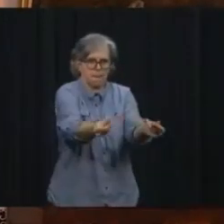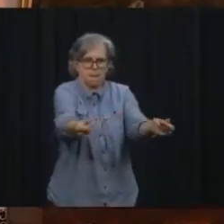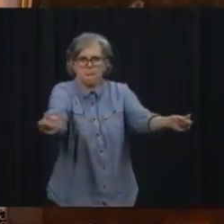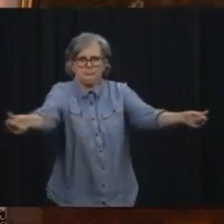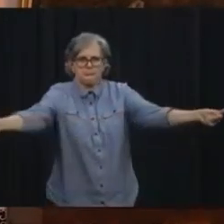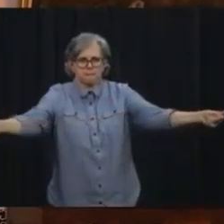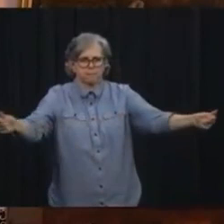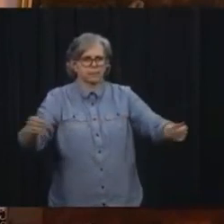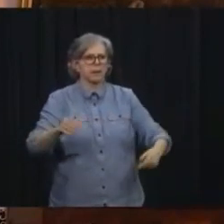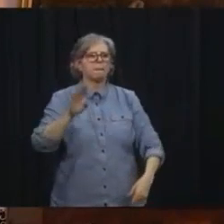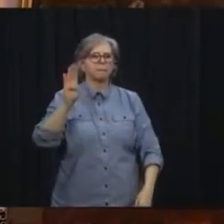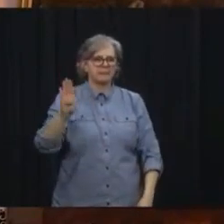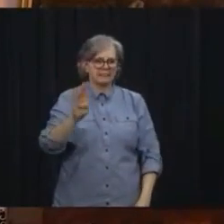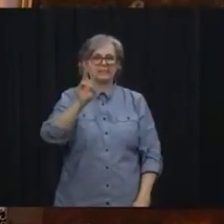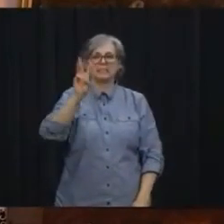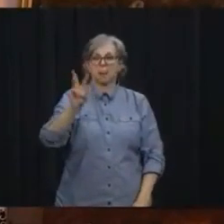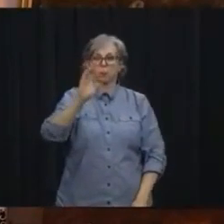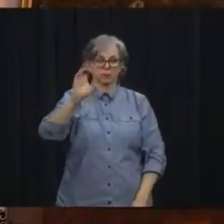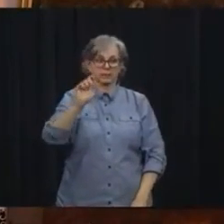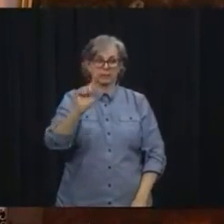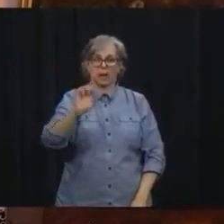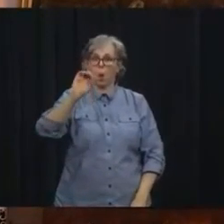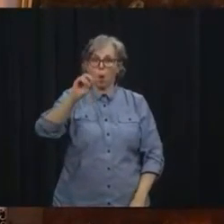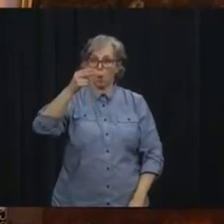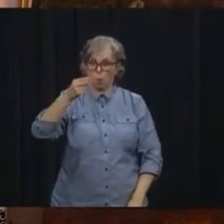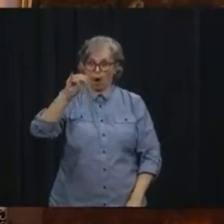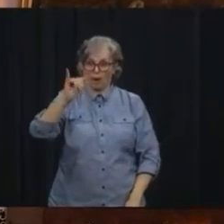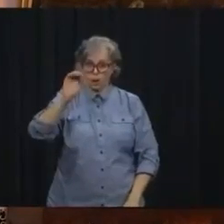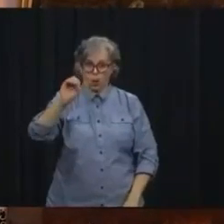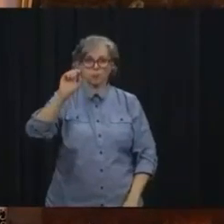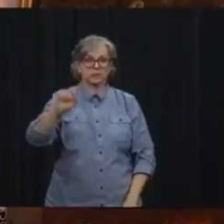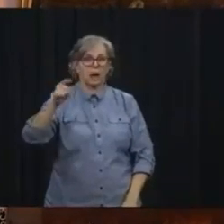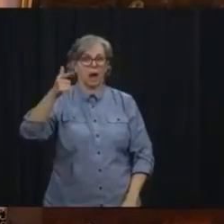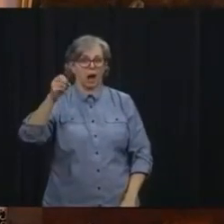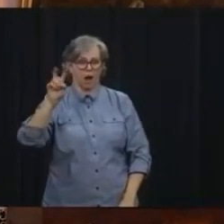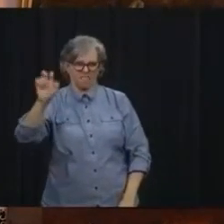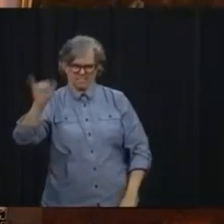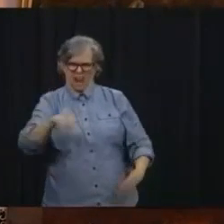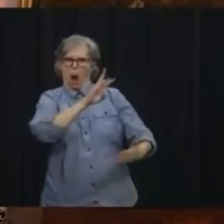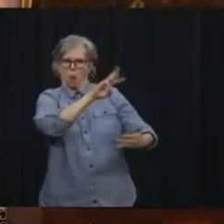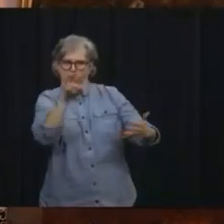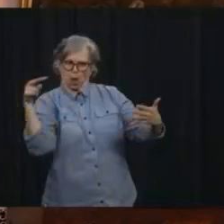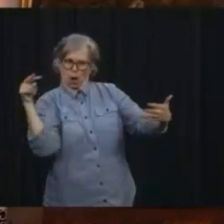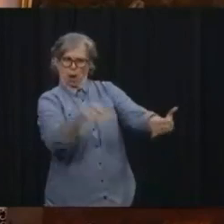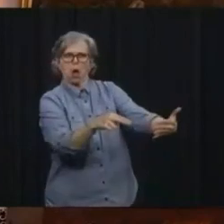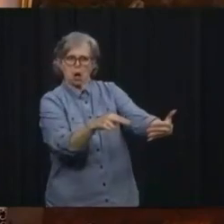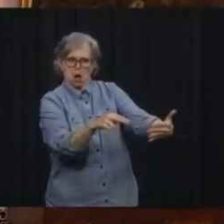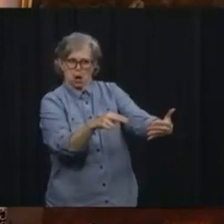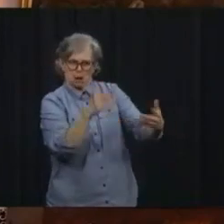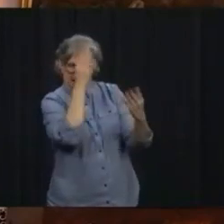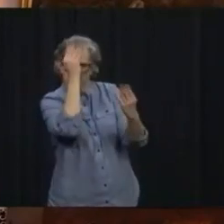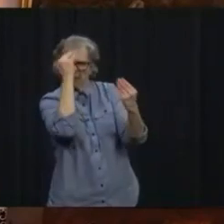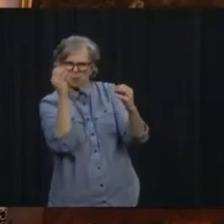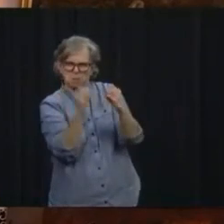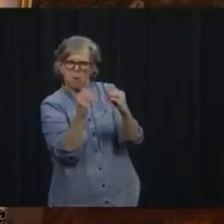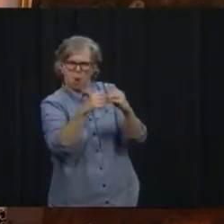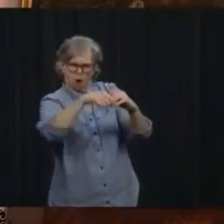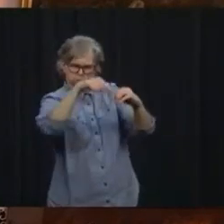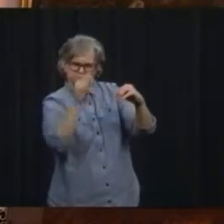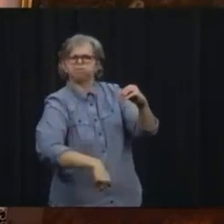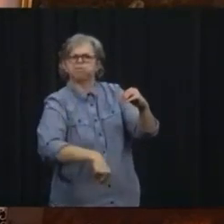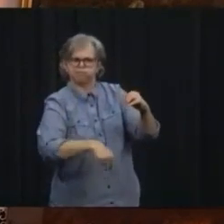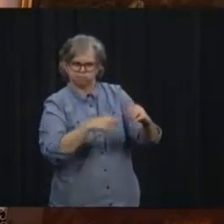Compensation provides the insurance that covers injured workers. It has been well managed and is in